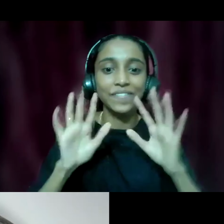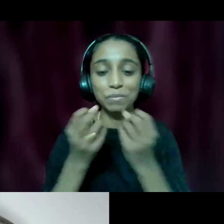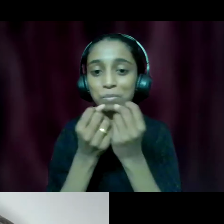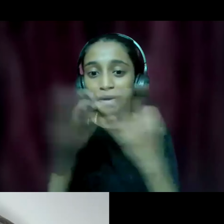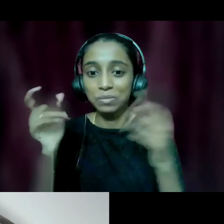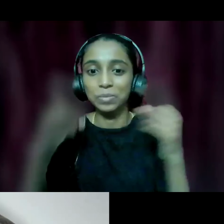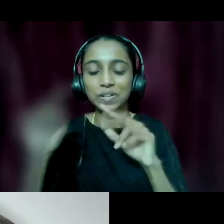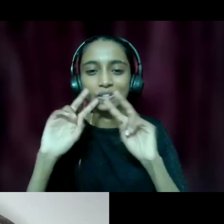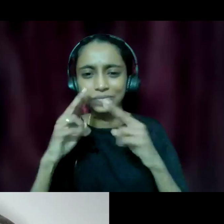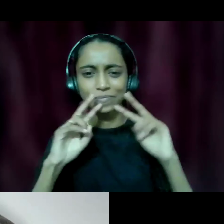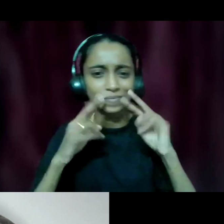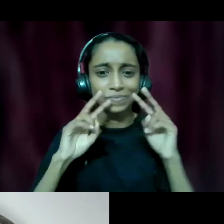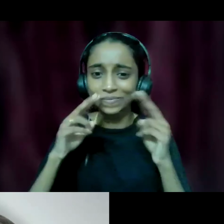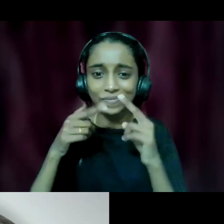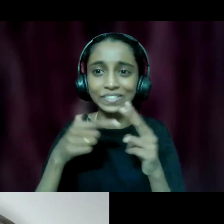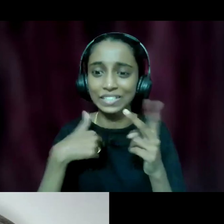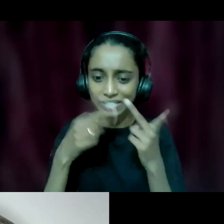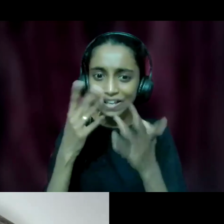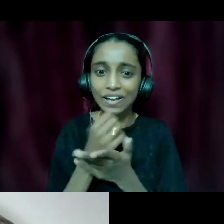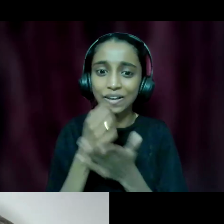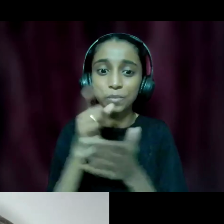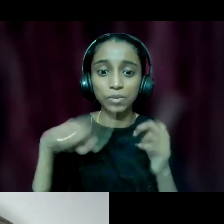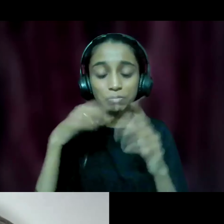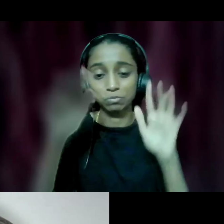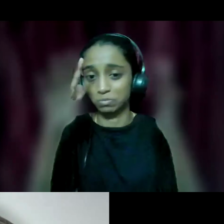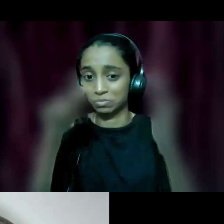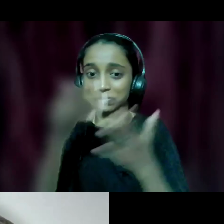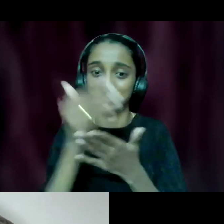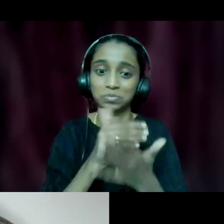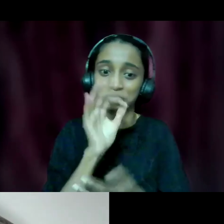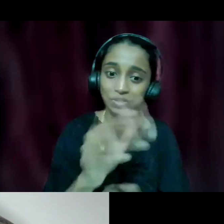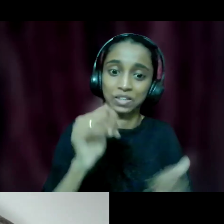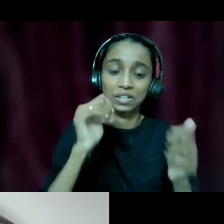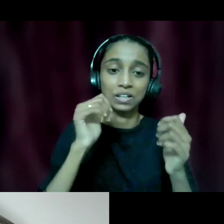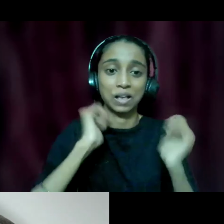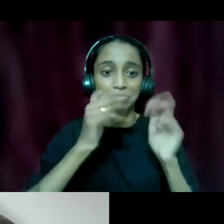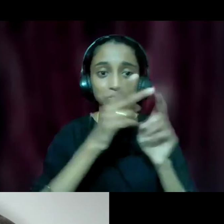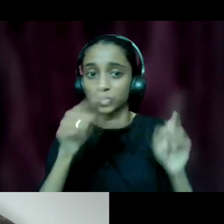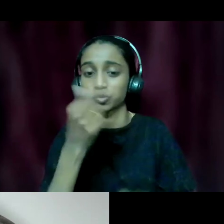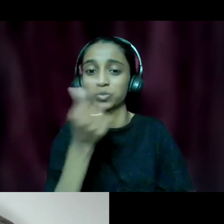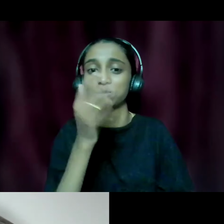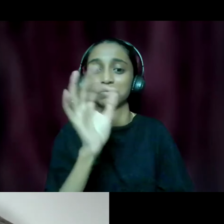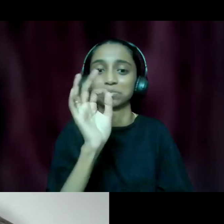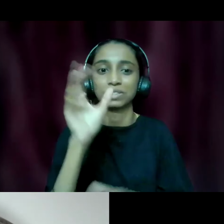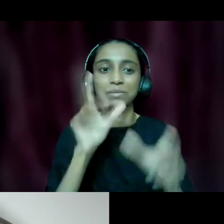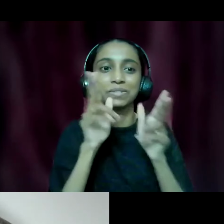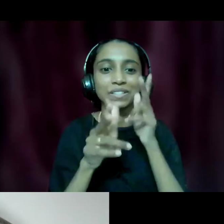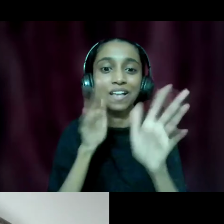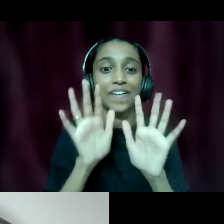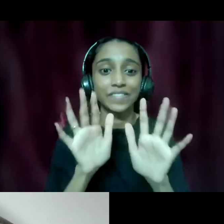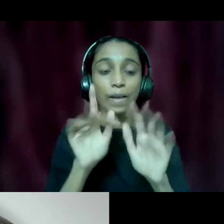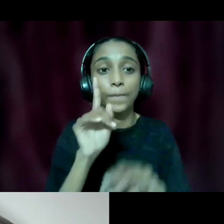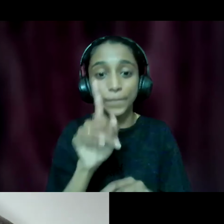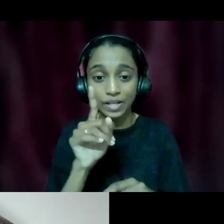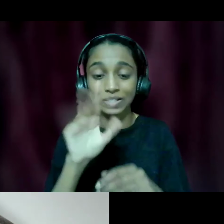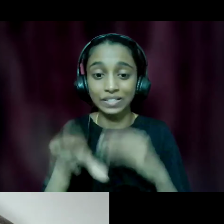many responses telling us that they really appreciated the session. They found the activities useful. But in terms